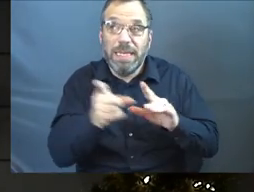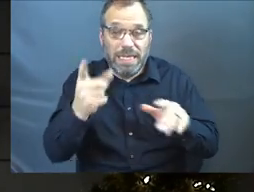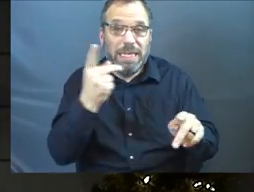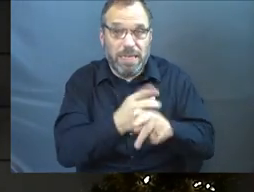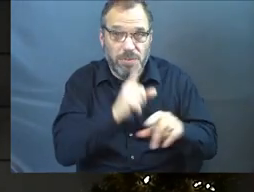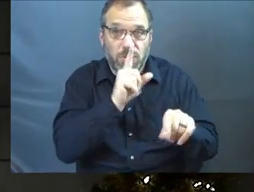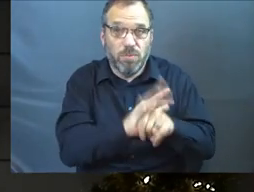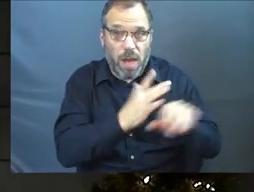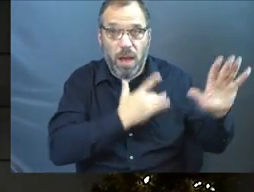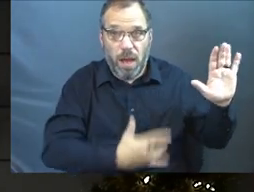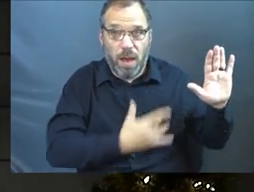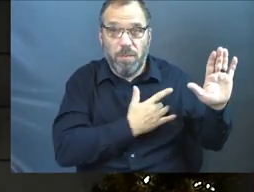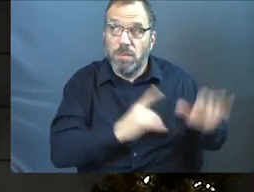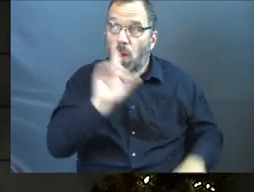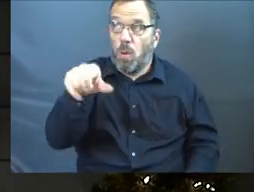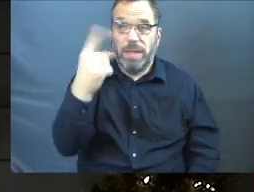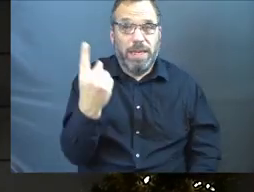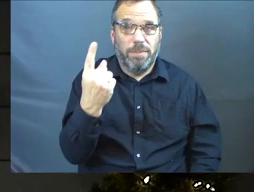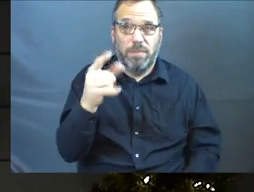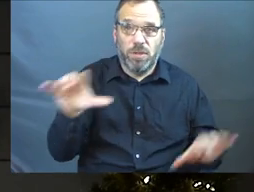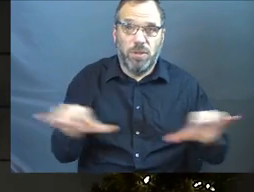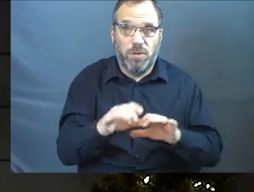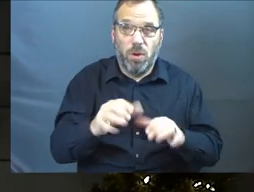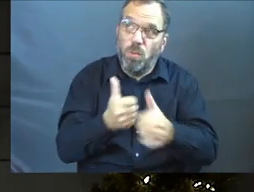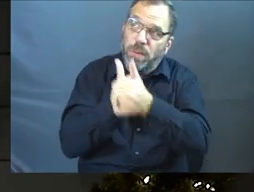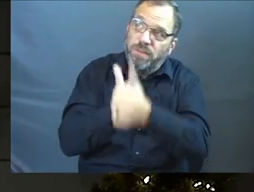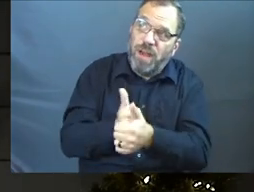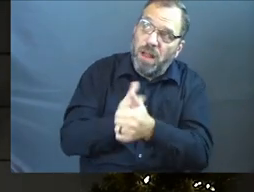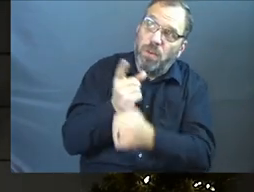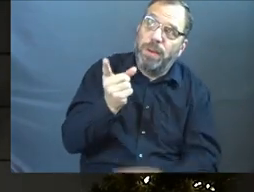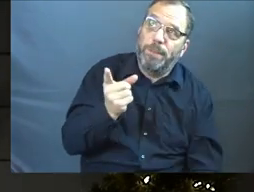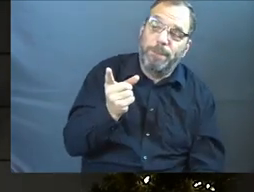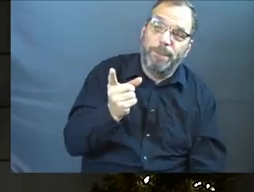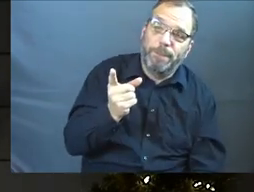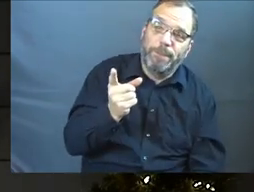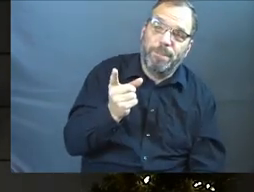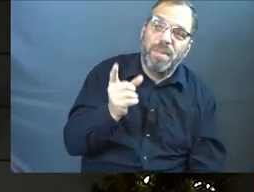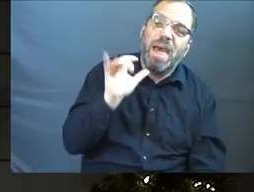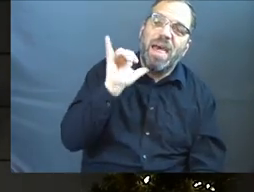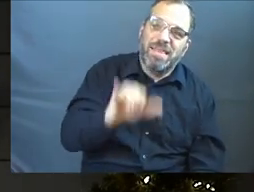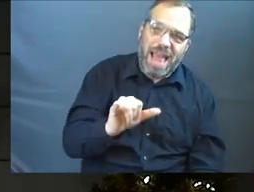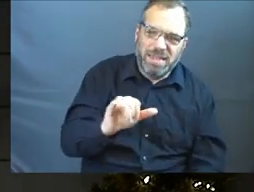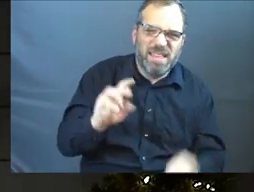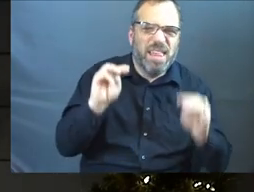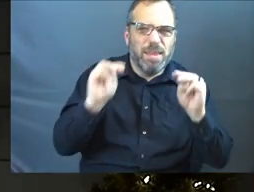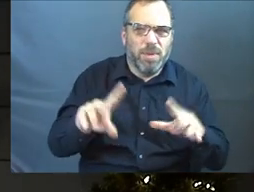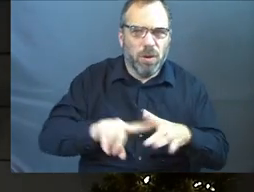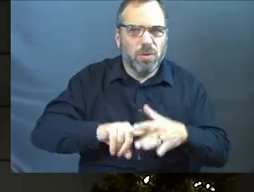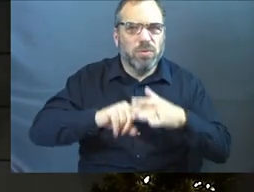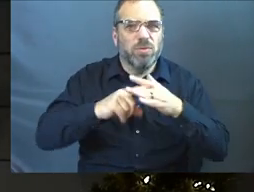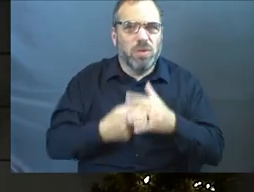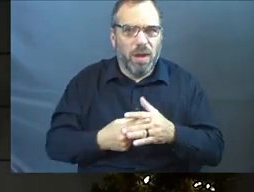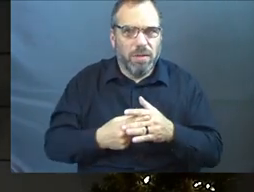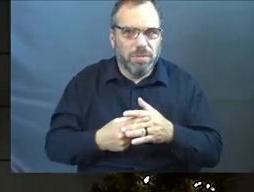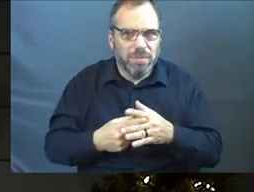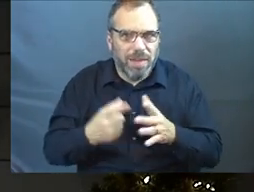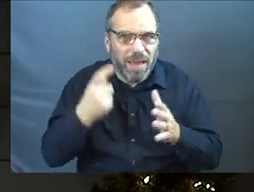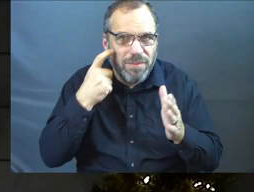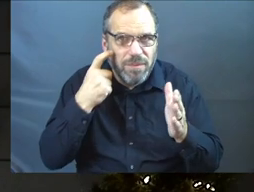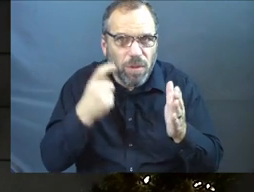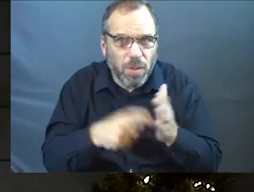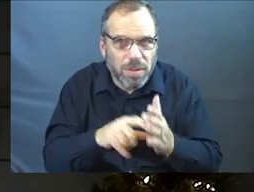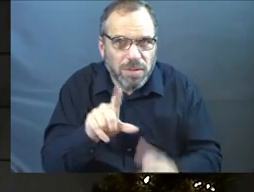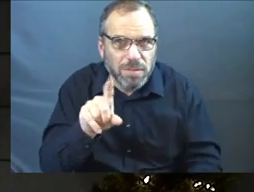do what only he can do. When we follow God's leading, this is where the miracles happen. Do you see that,